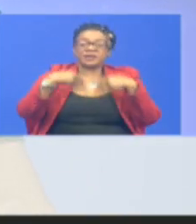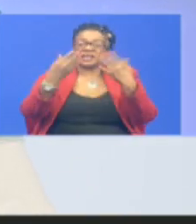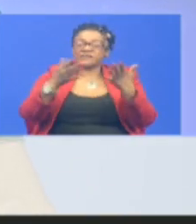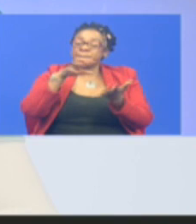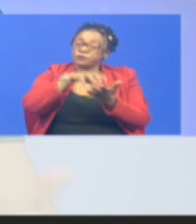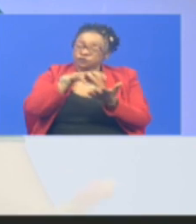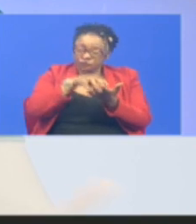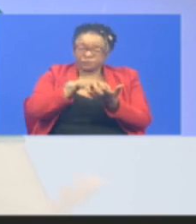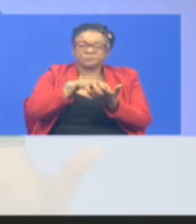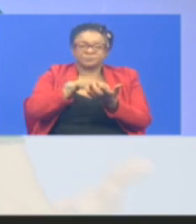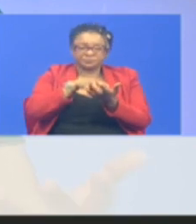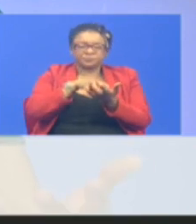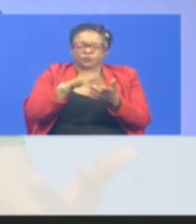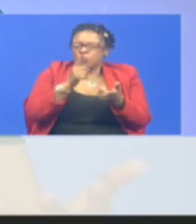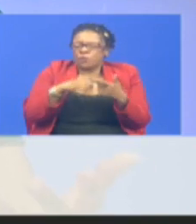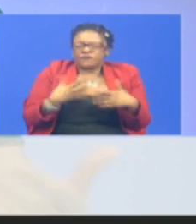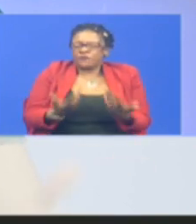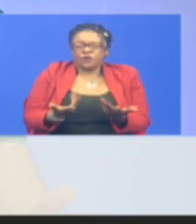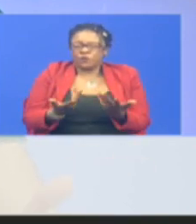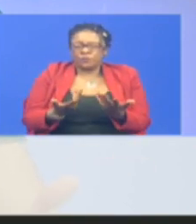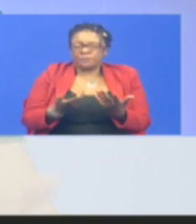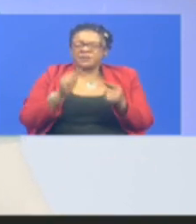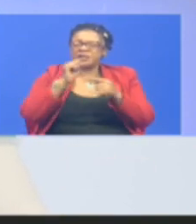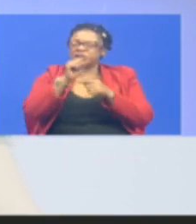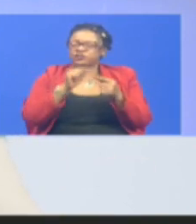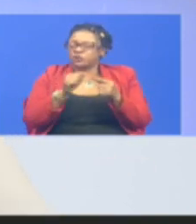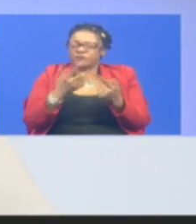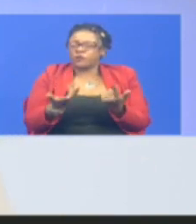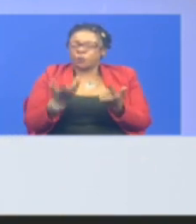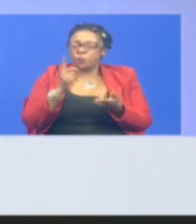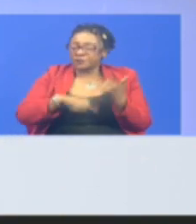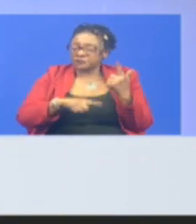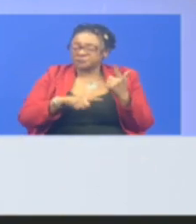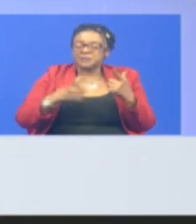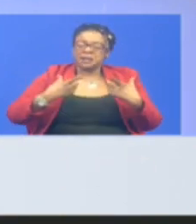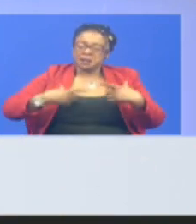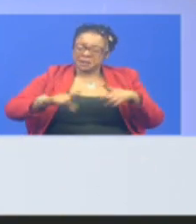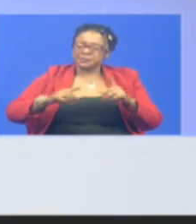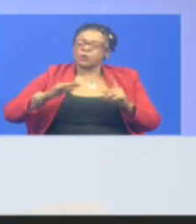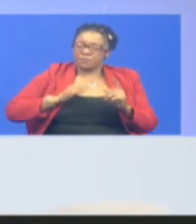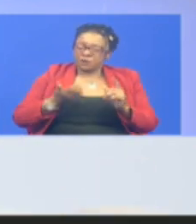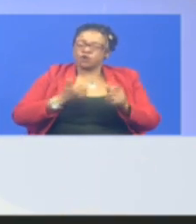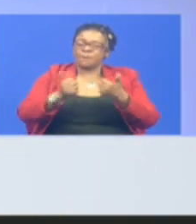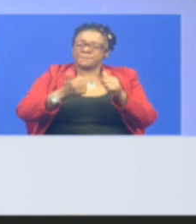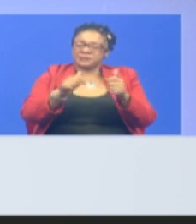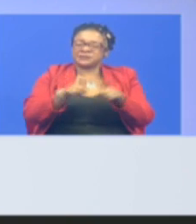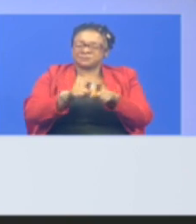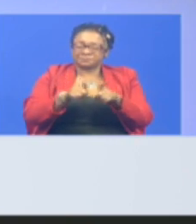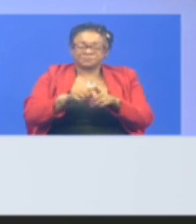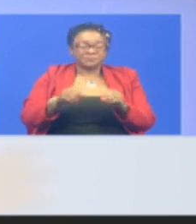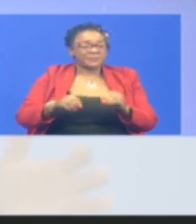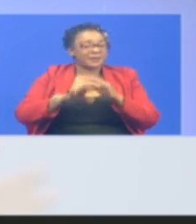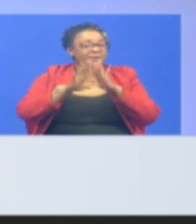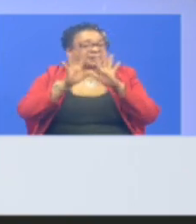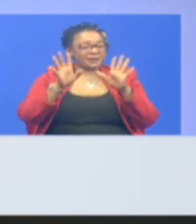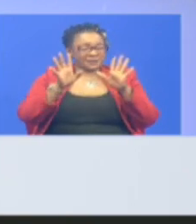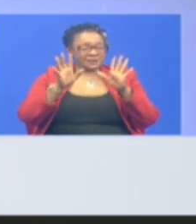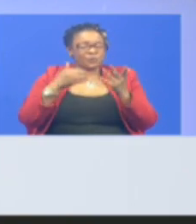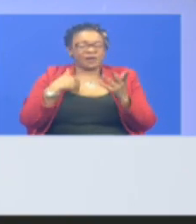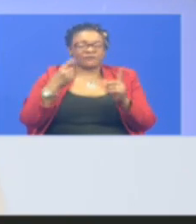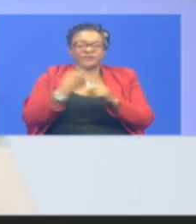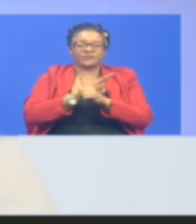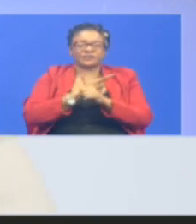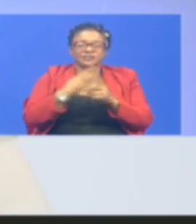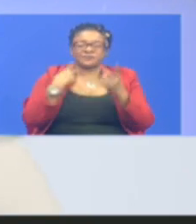gender rule, what for? What are the ratios for? Let these women compete. So clearly, plenty of differing views about